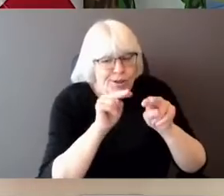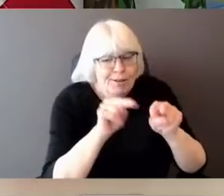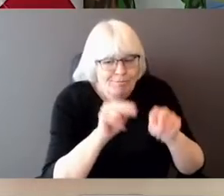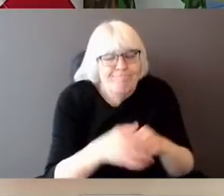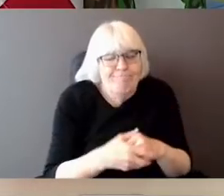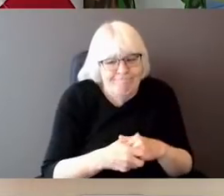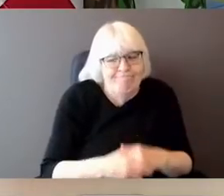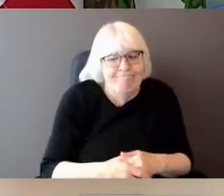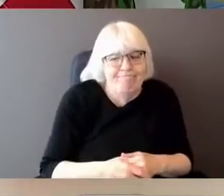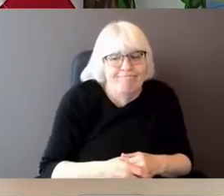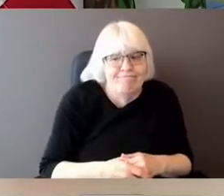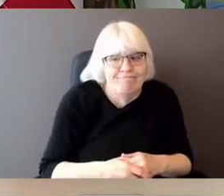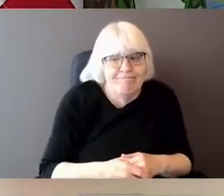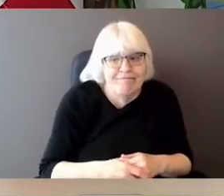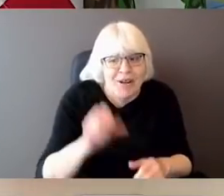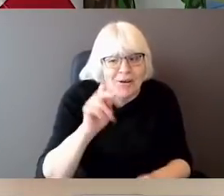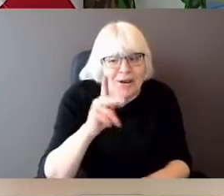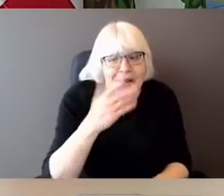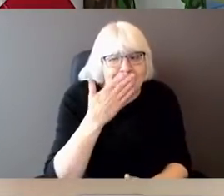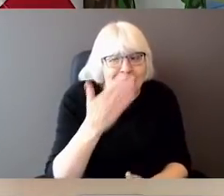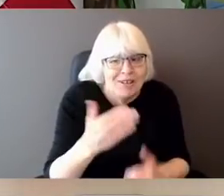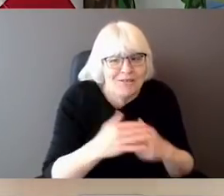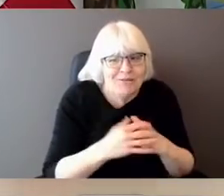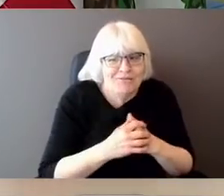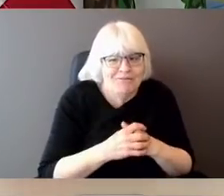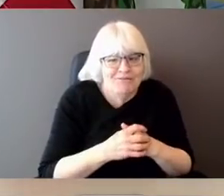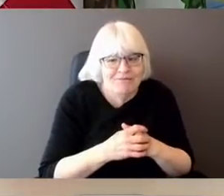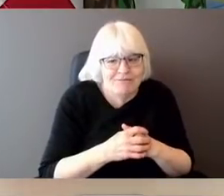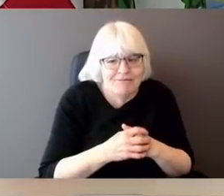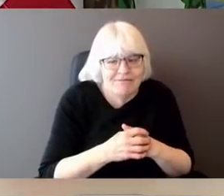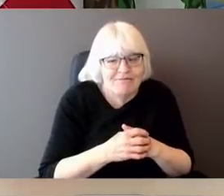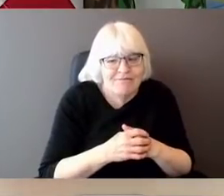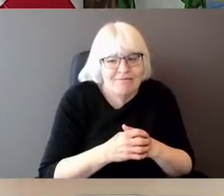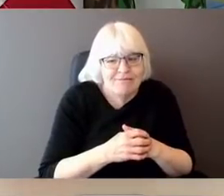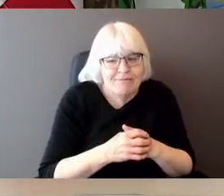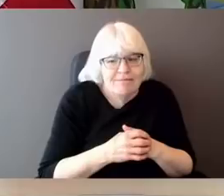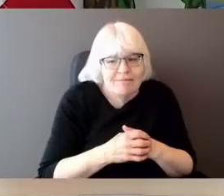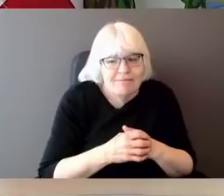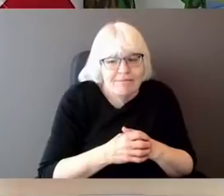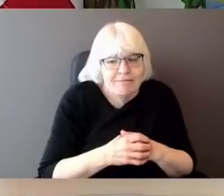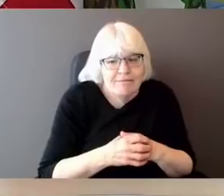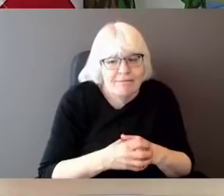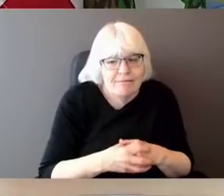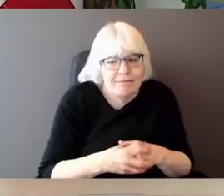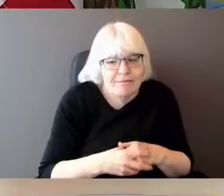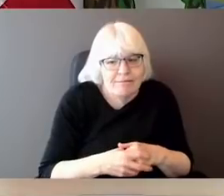Okay, thank you very much. Thank you, Stu. Sarah Plowman, ETV.